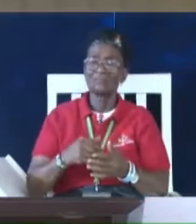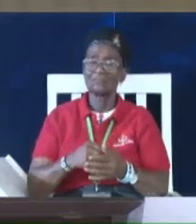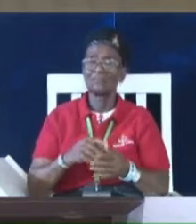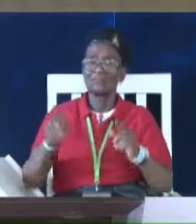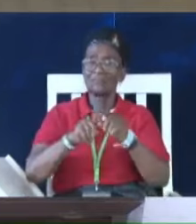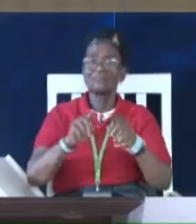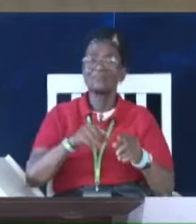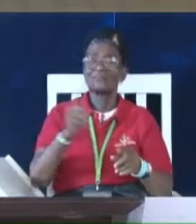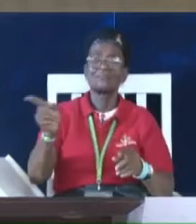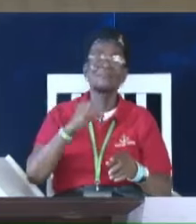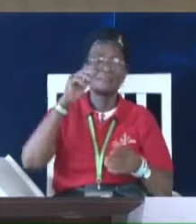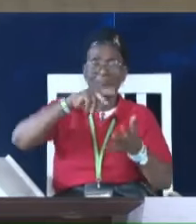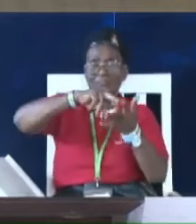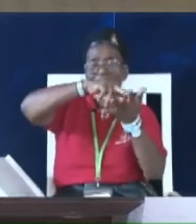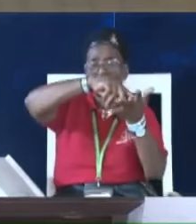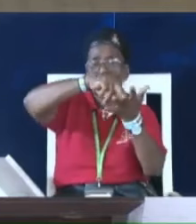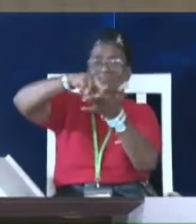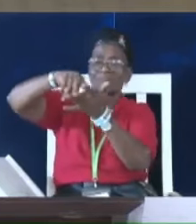You dance.